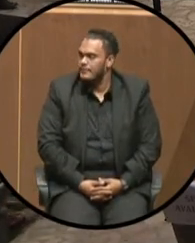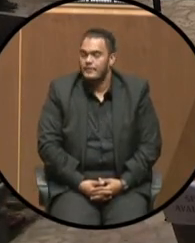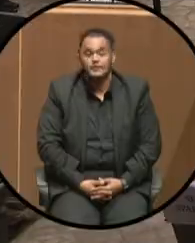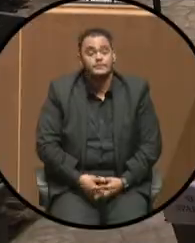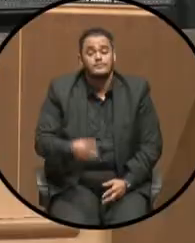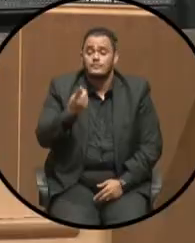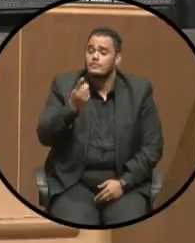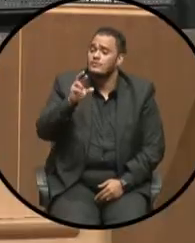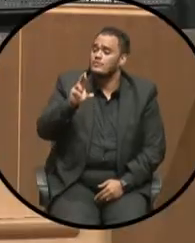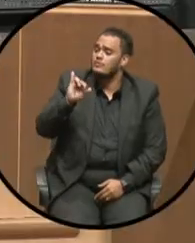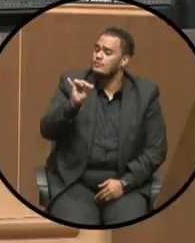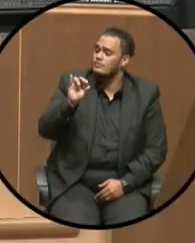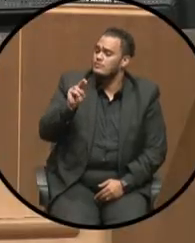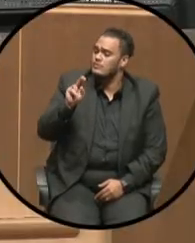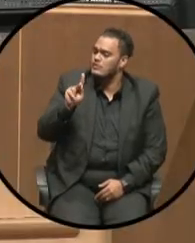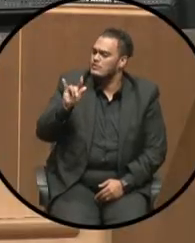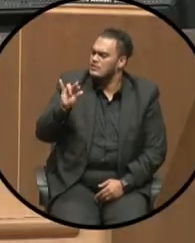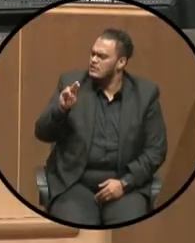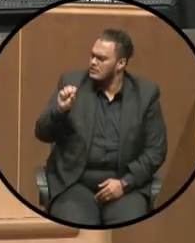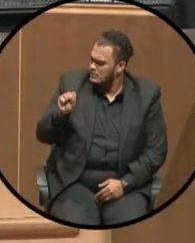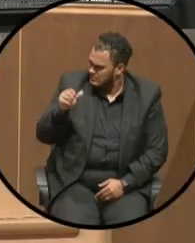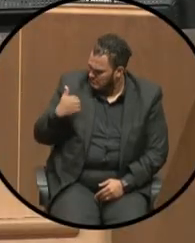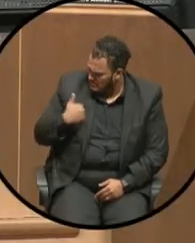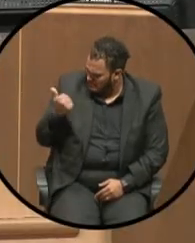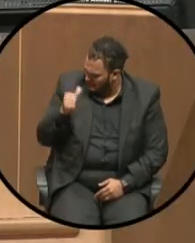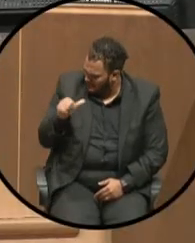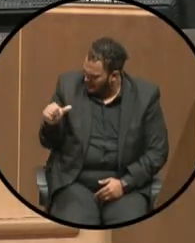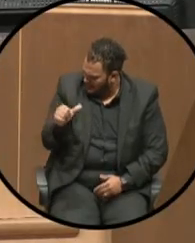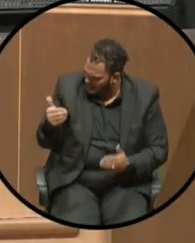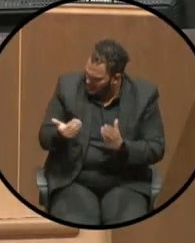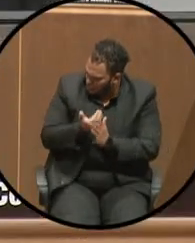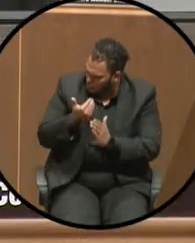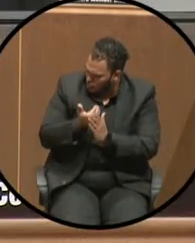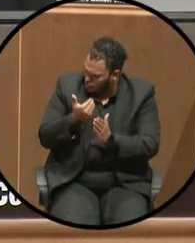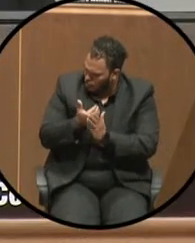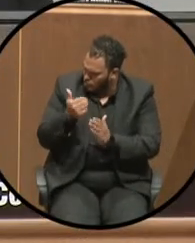Dr. Jenkins, do we have any newly appointed administrators to recognize this evening?